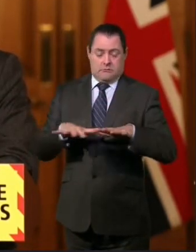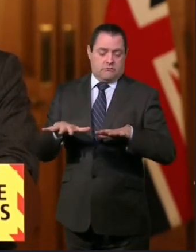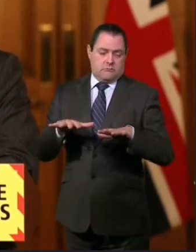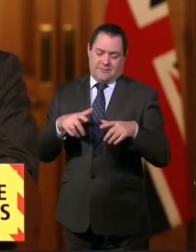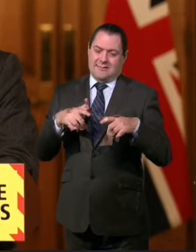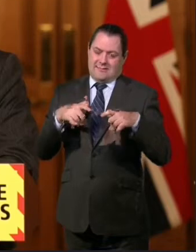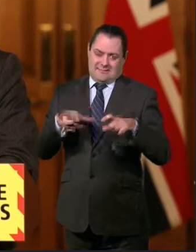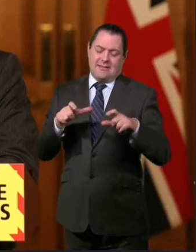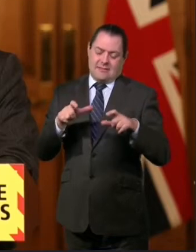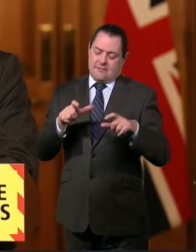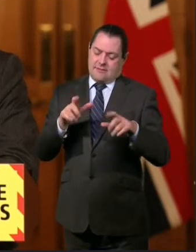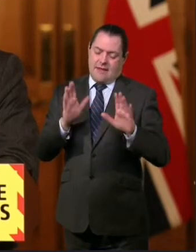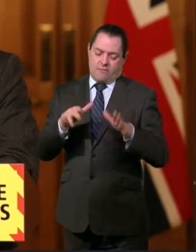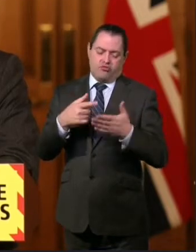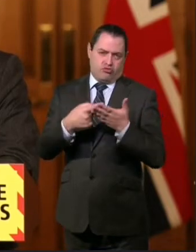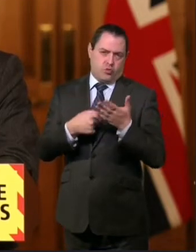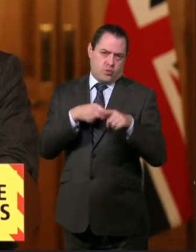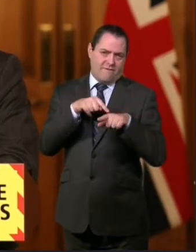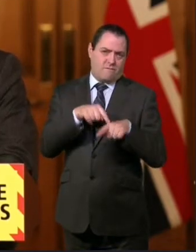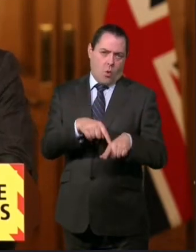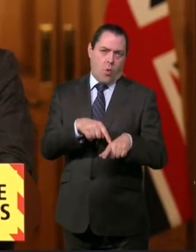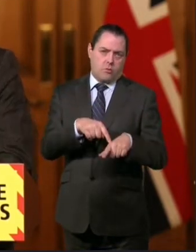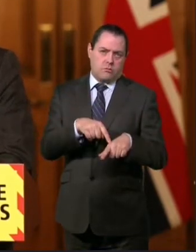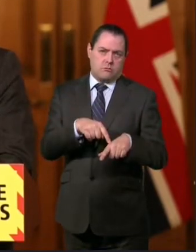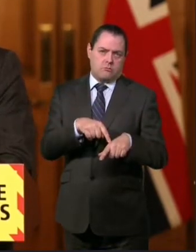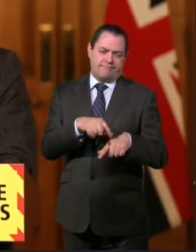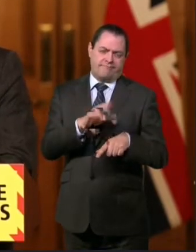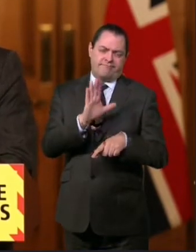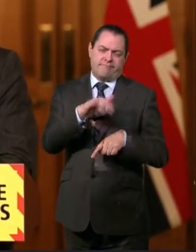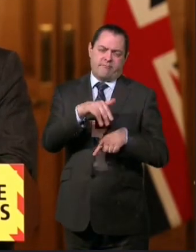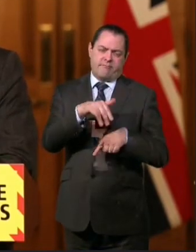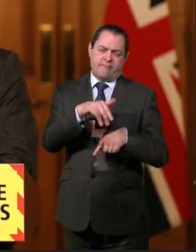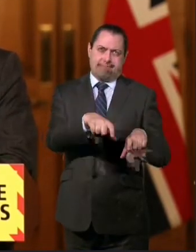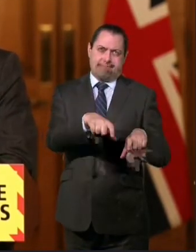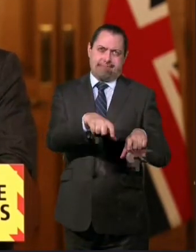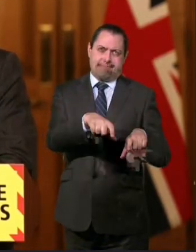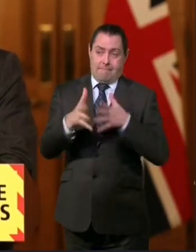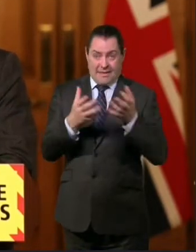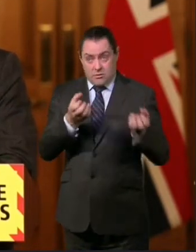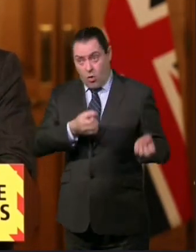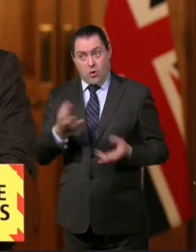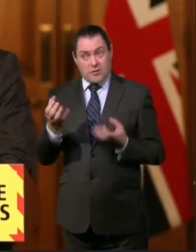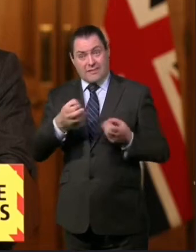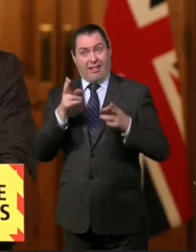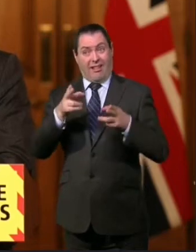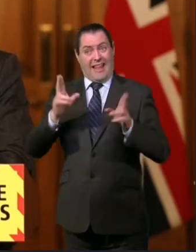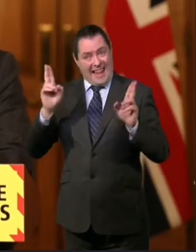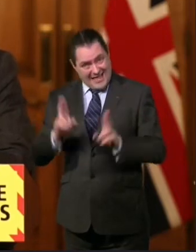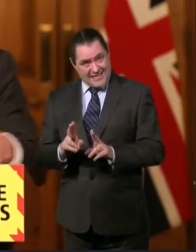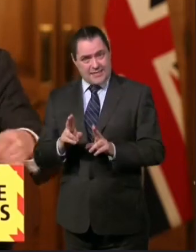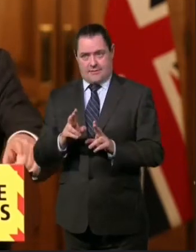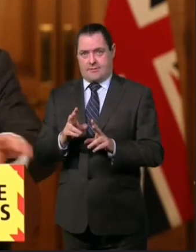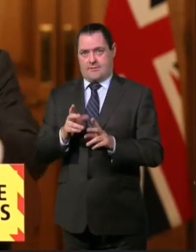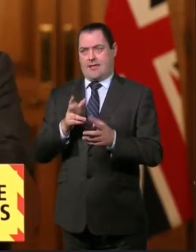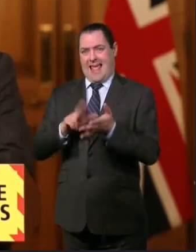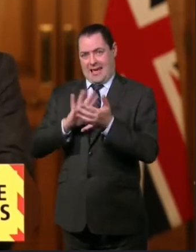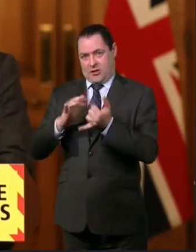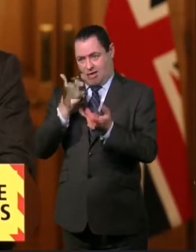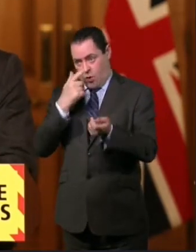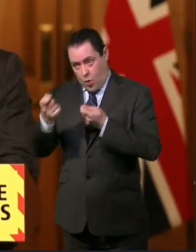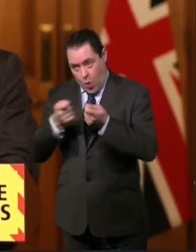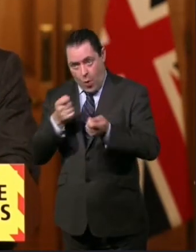NHS, and thereby save lives. But I also want to answer a key question that I know will be